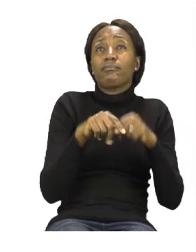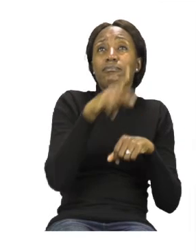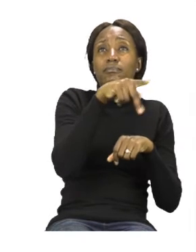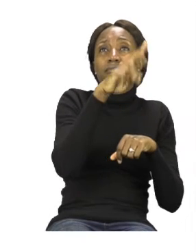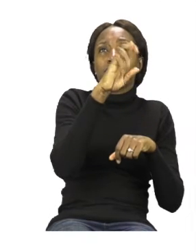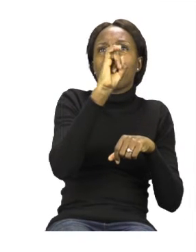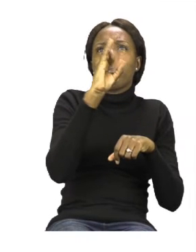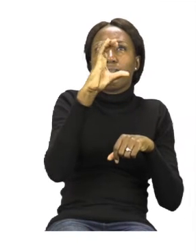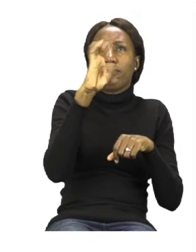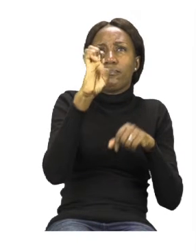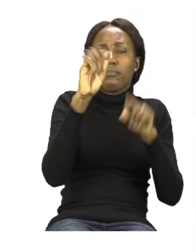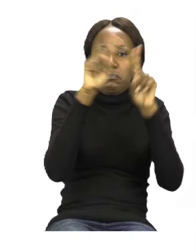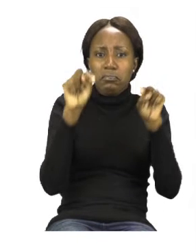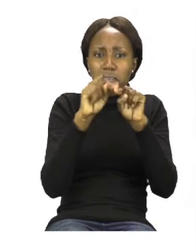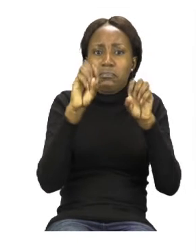price.